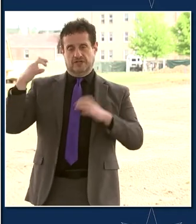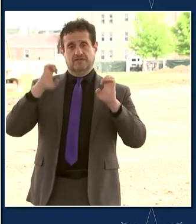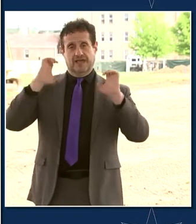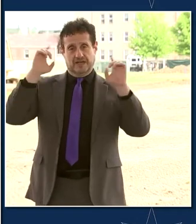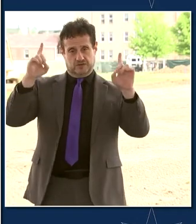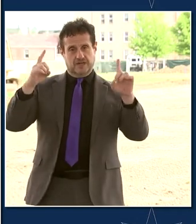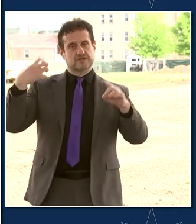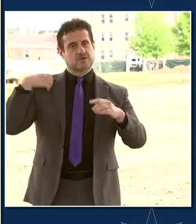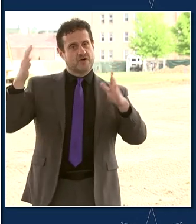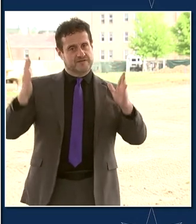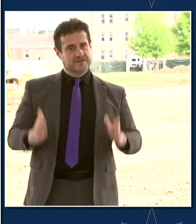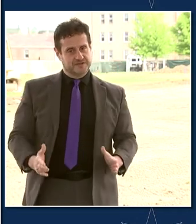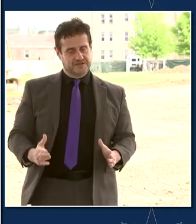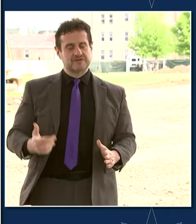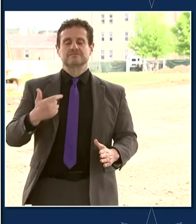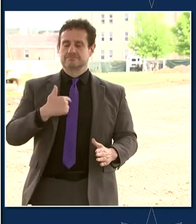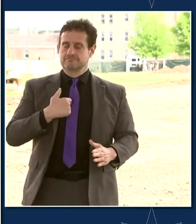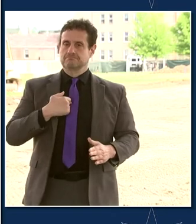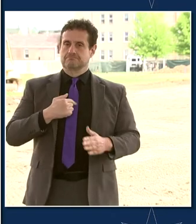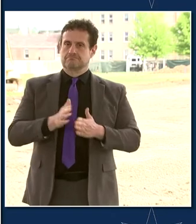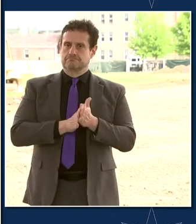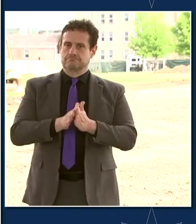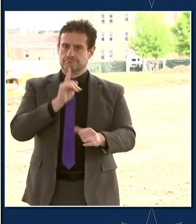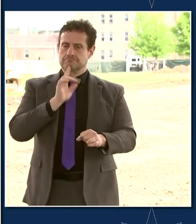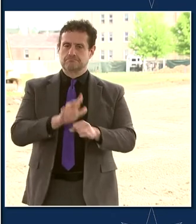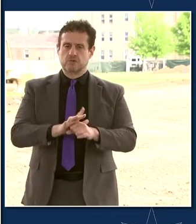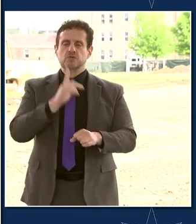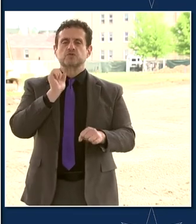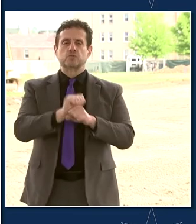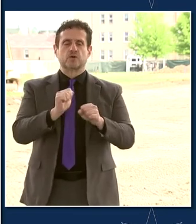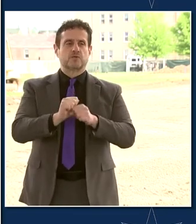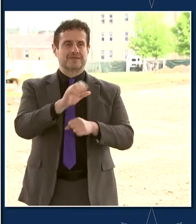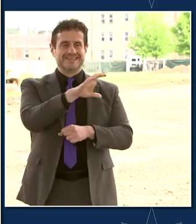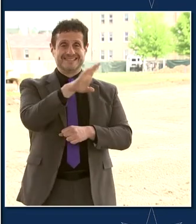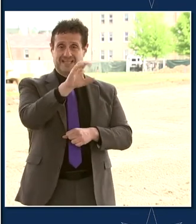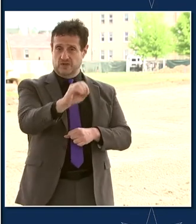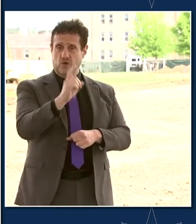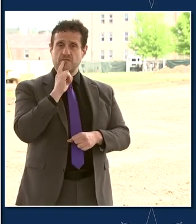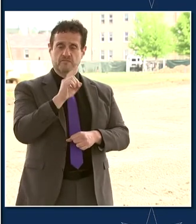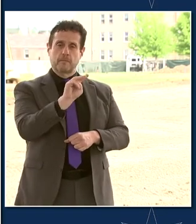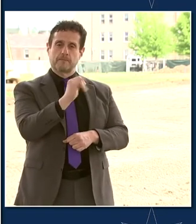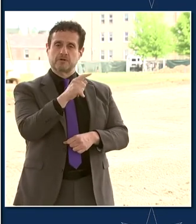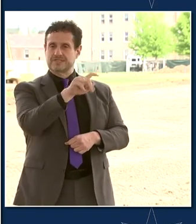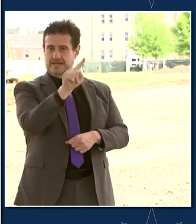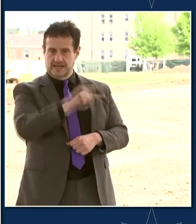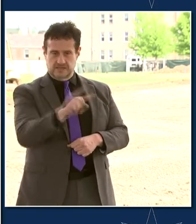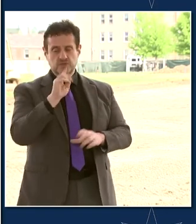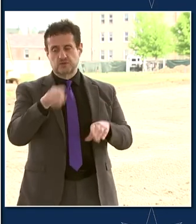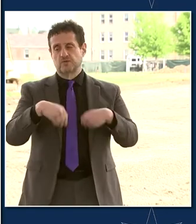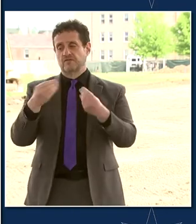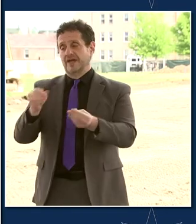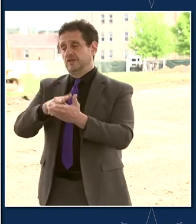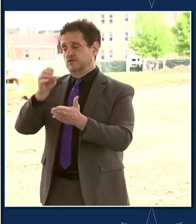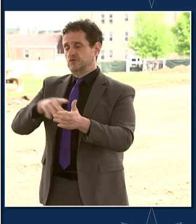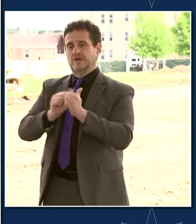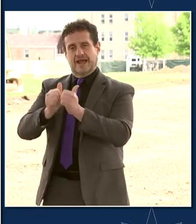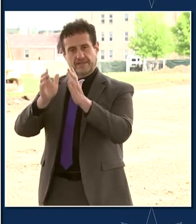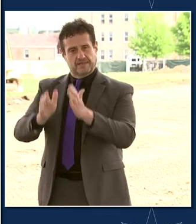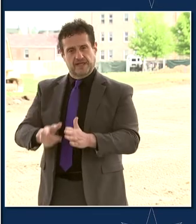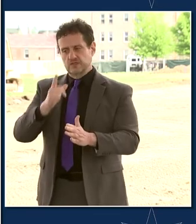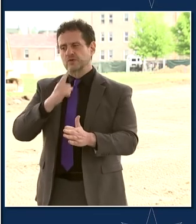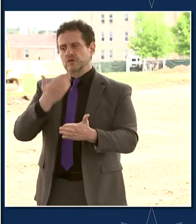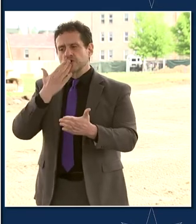am committed to work closely with CEO Martinez to provide our student athletes with access to high